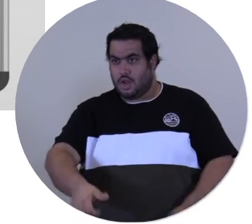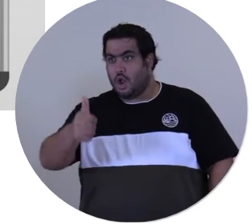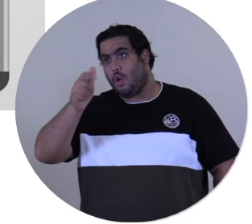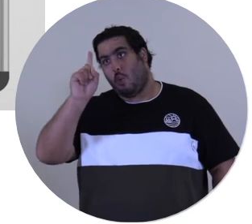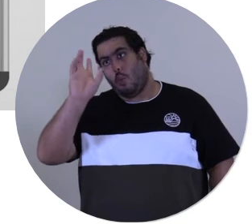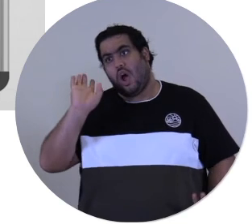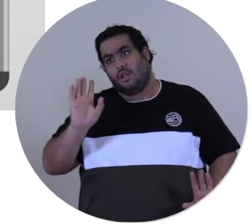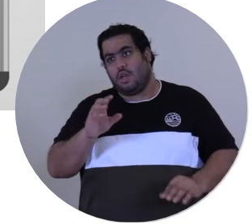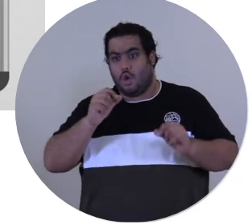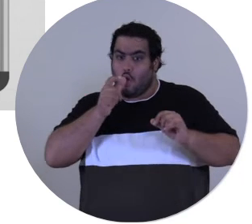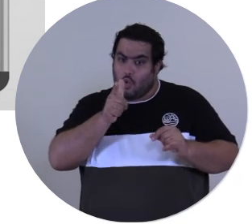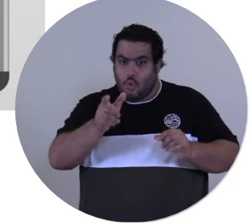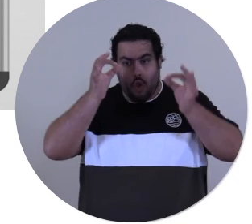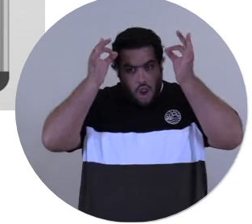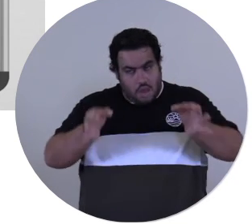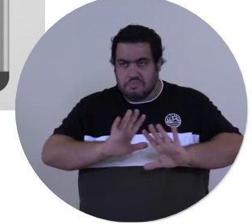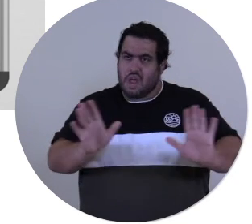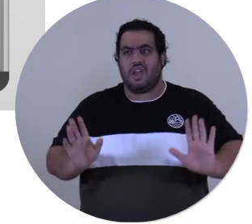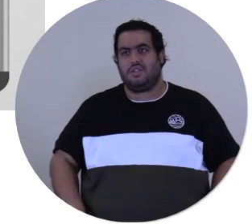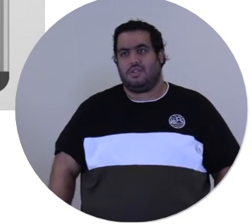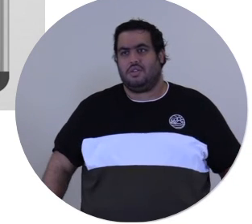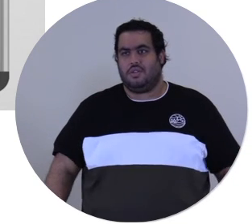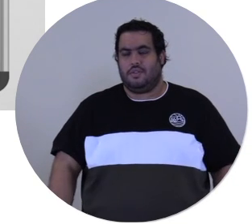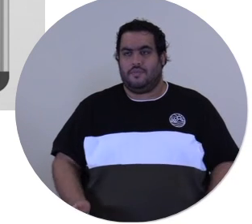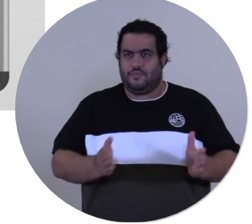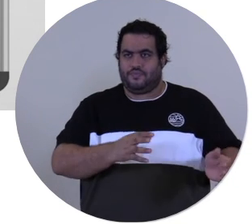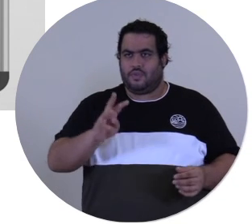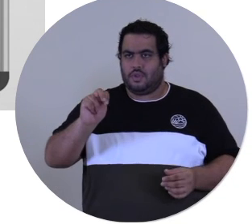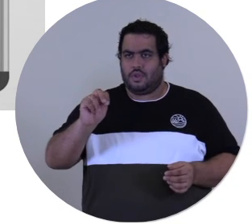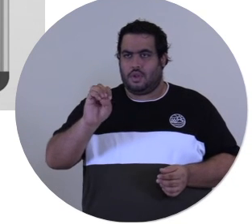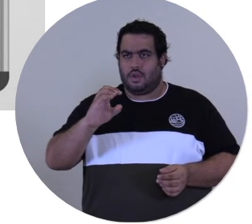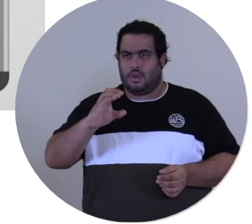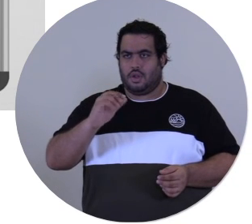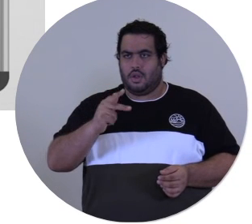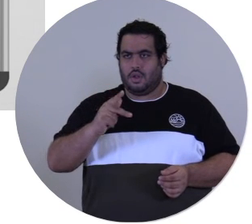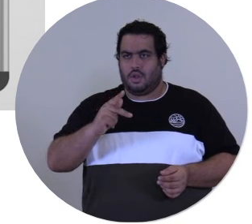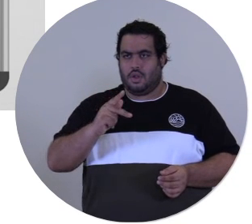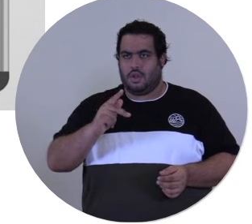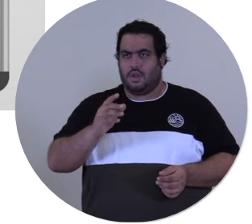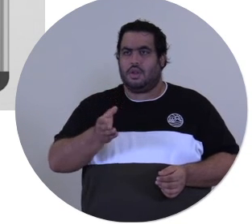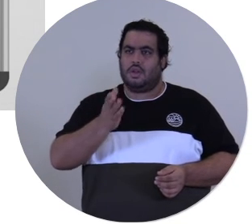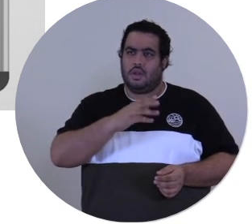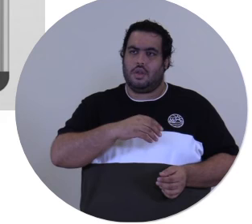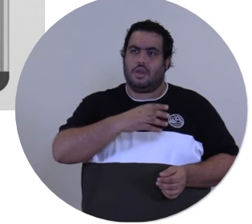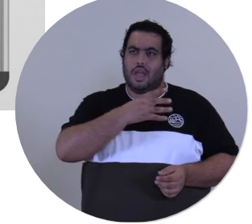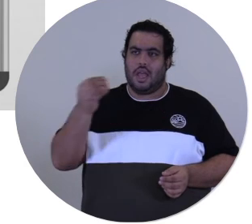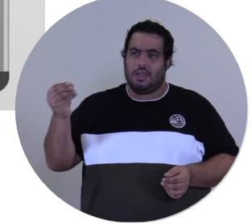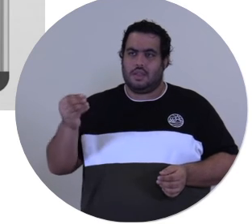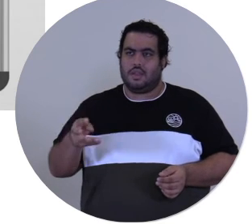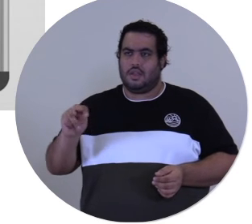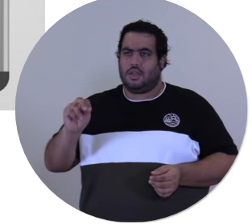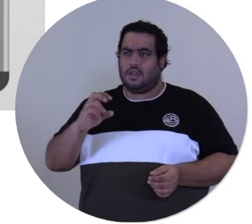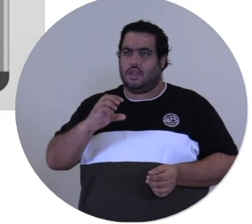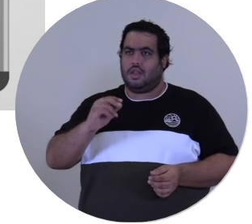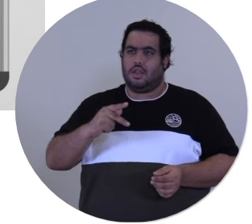call the shots. Neck and neck. Neck and neck is an idiom that means evenly